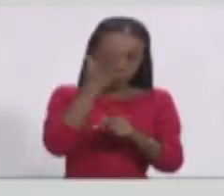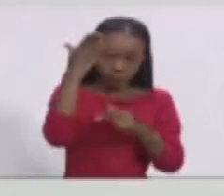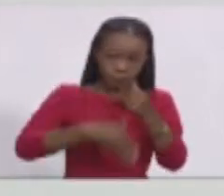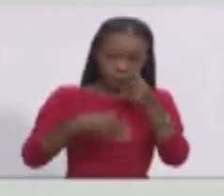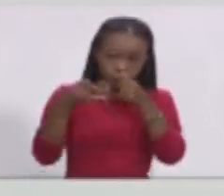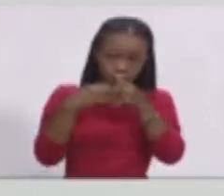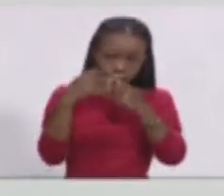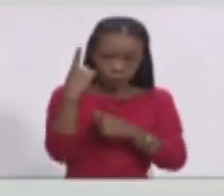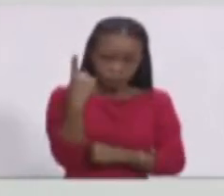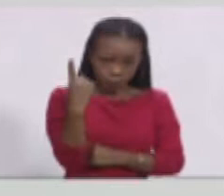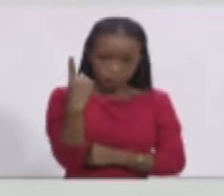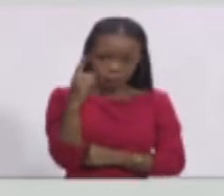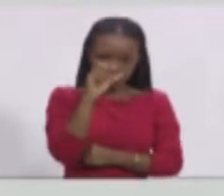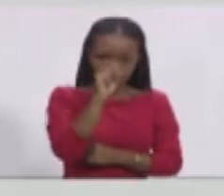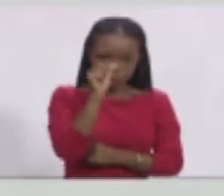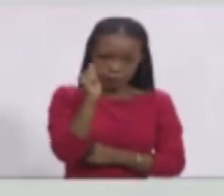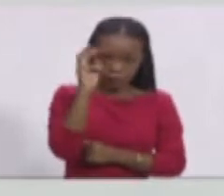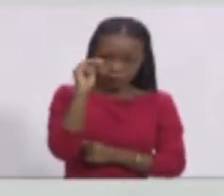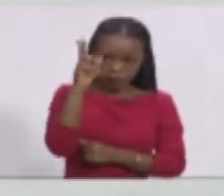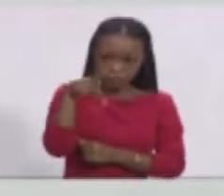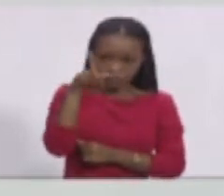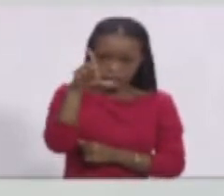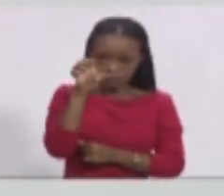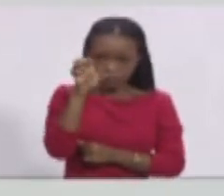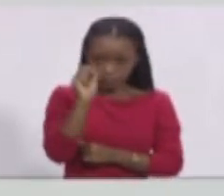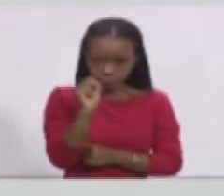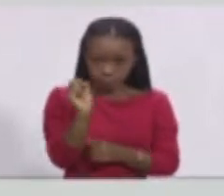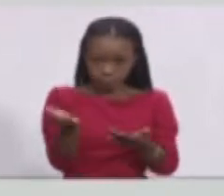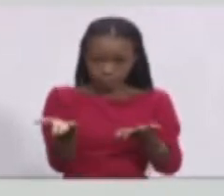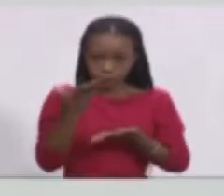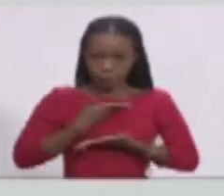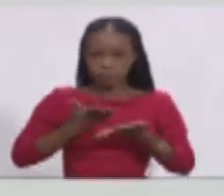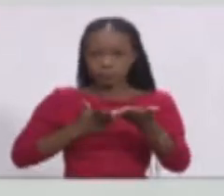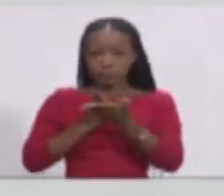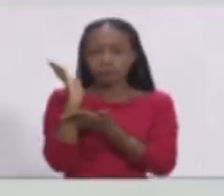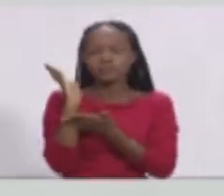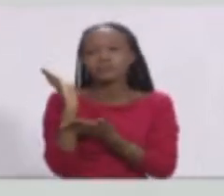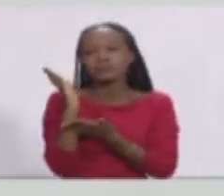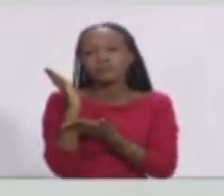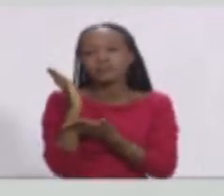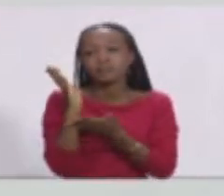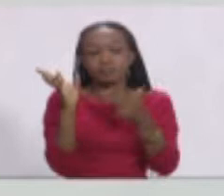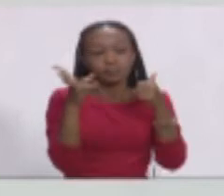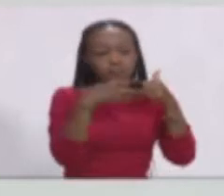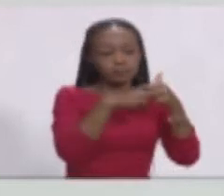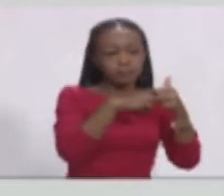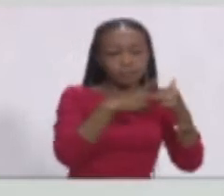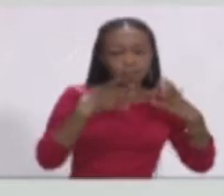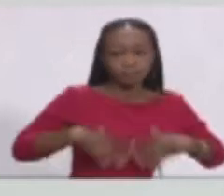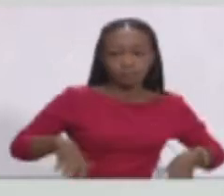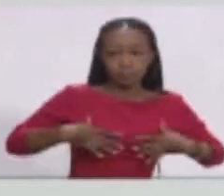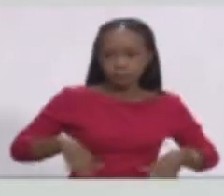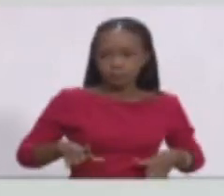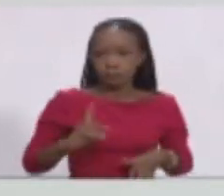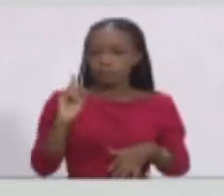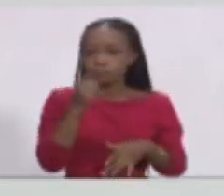81 samples, we have received confirmation of 7 people